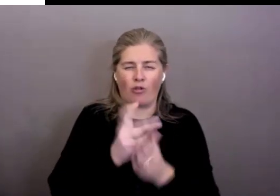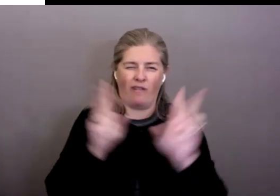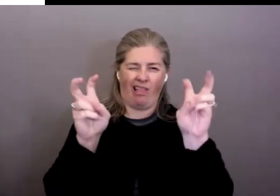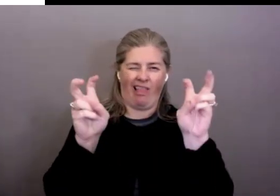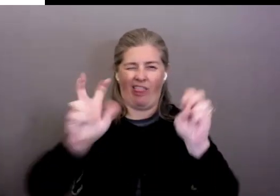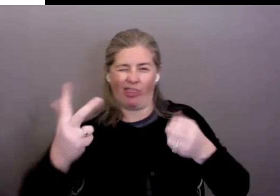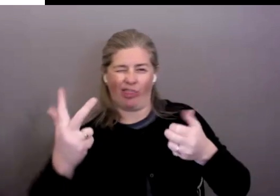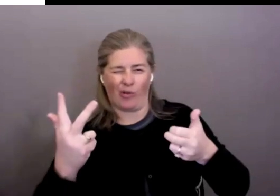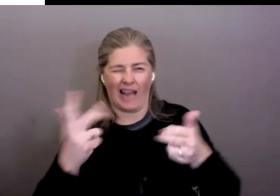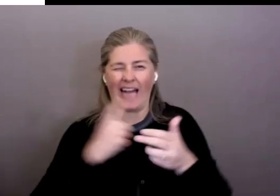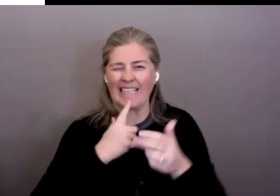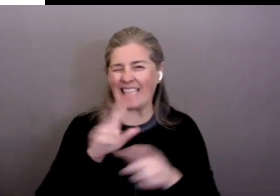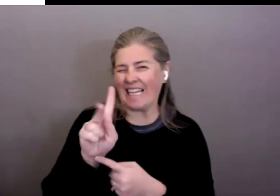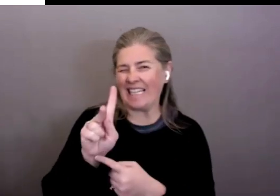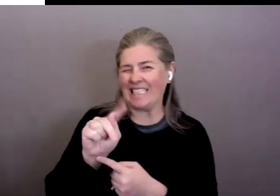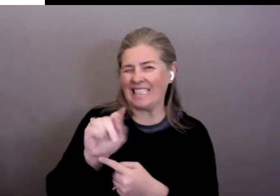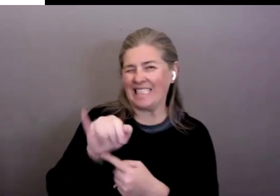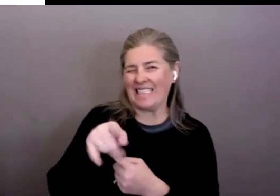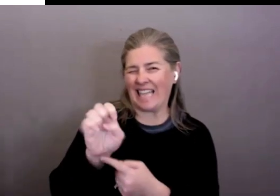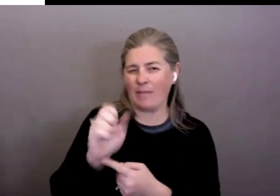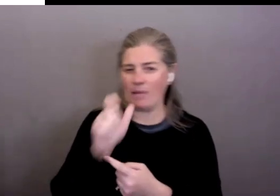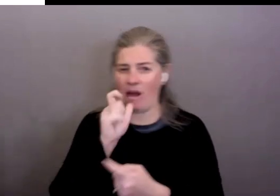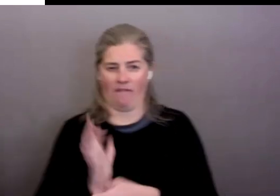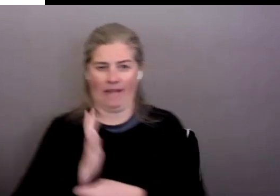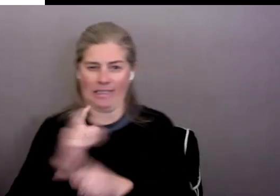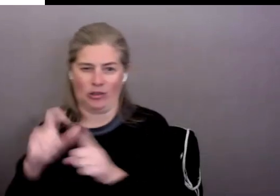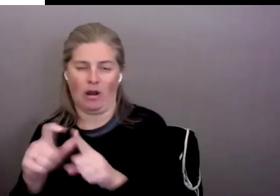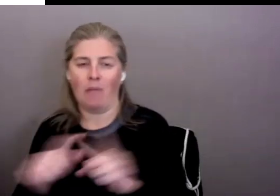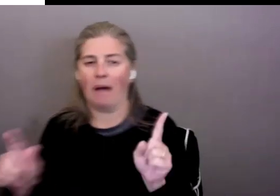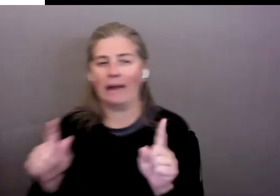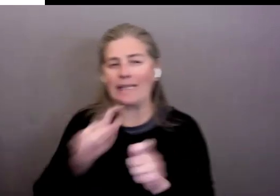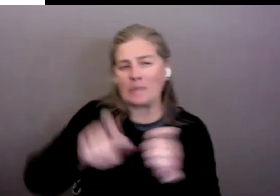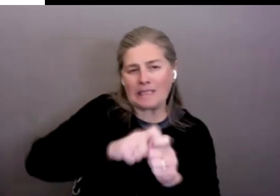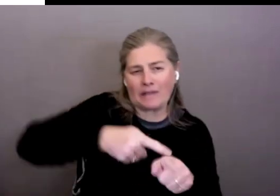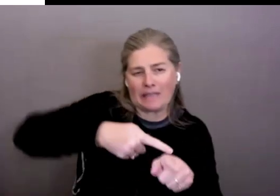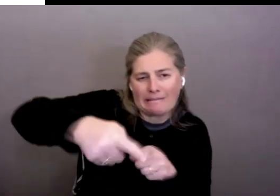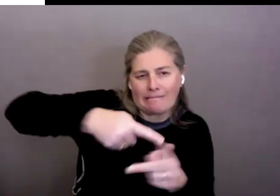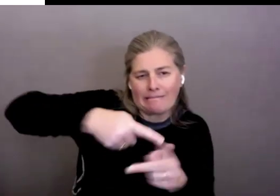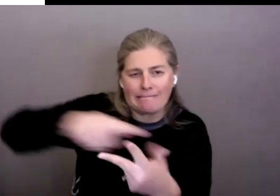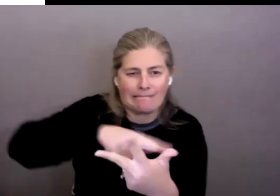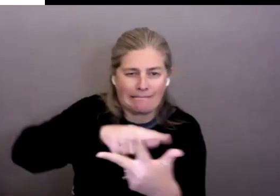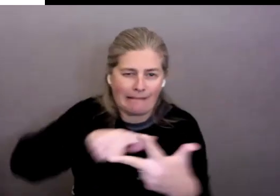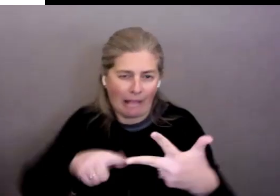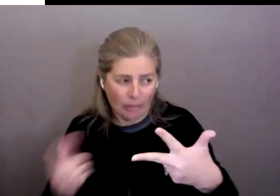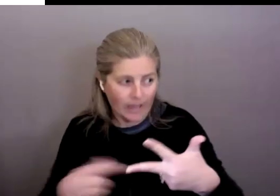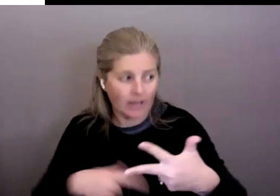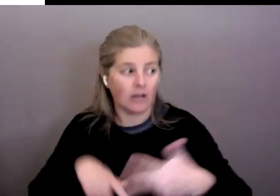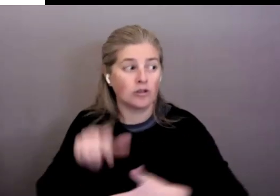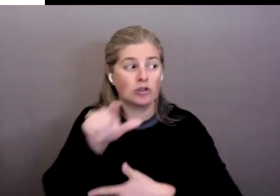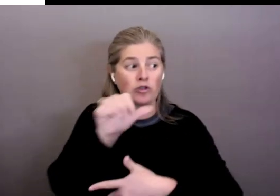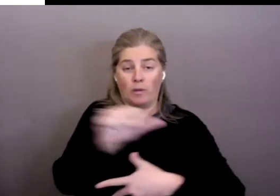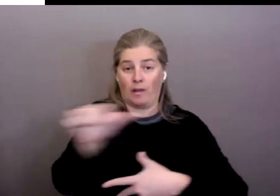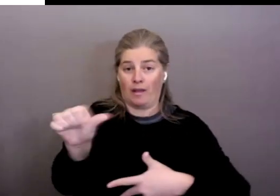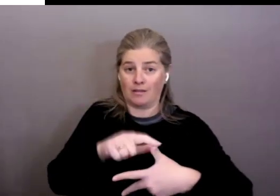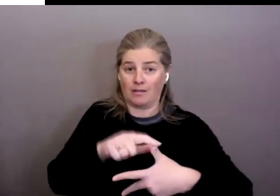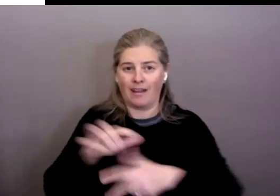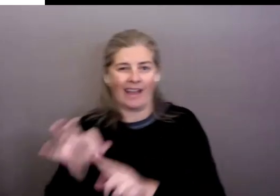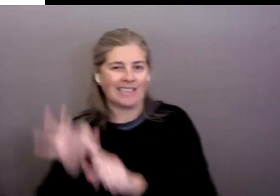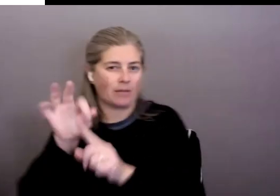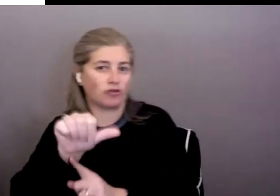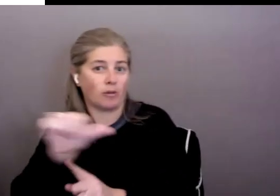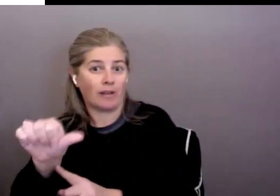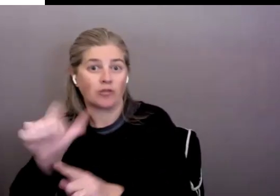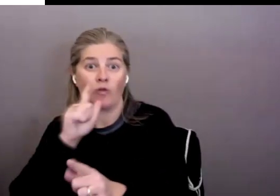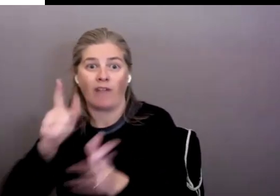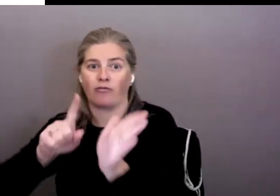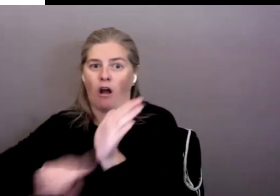I use type not as a term of art, that's just a way of saying a certain kind of agreement. AAAs, except for AAAs that have received an audit report